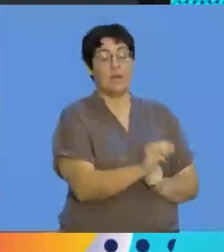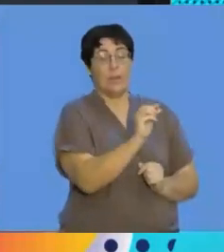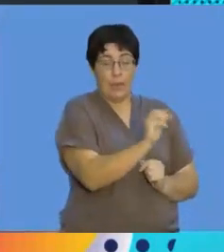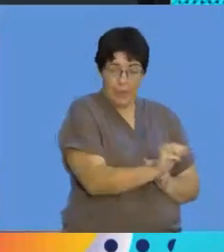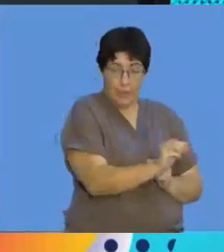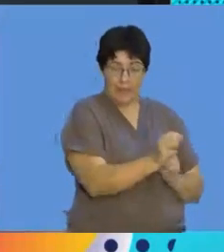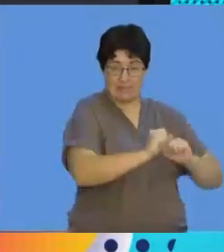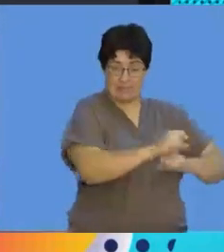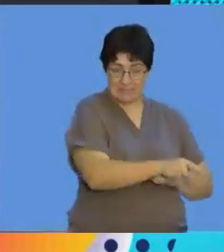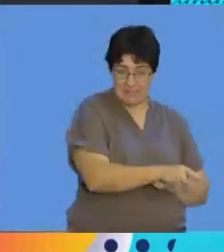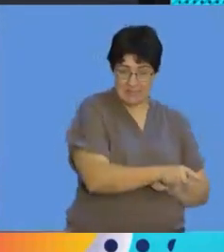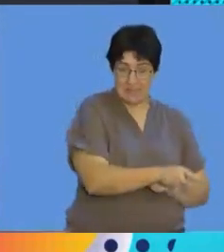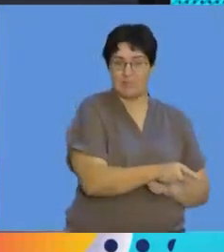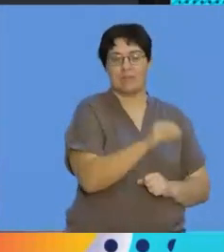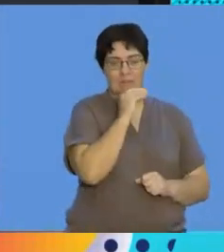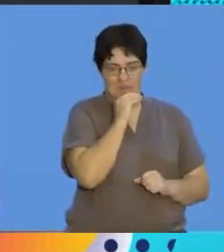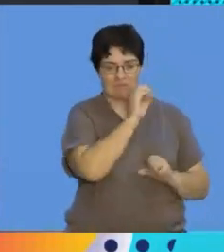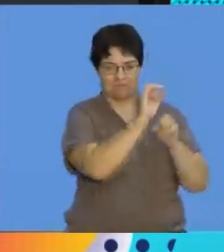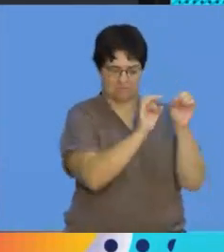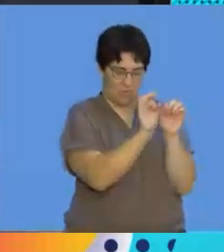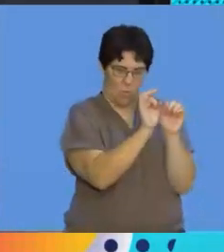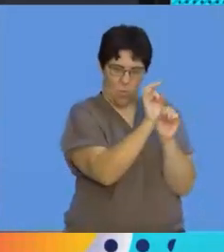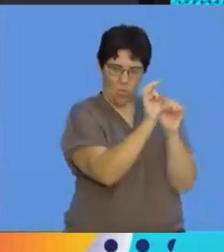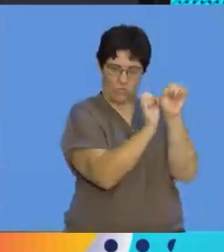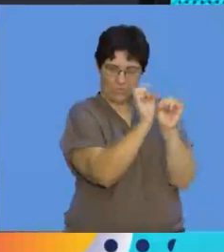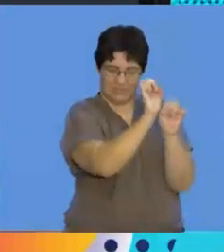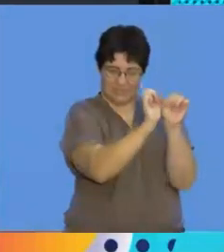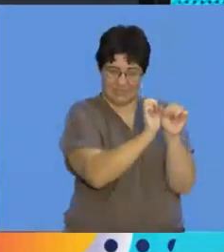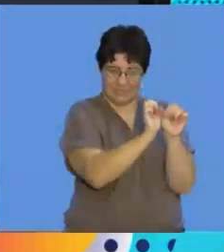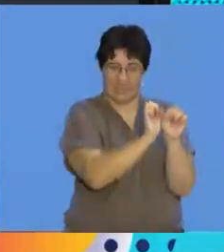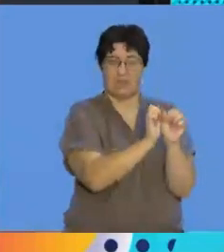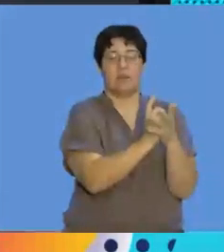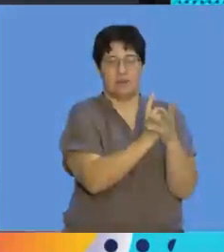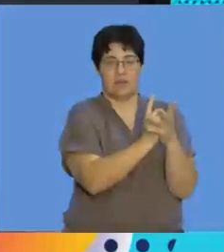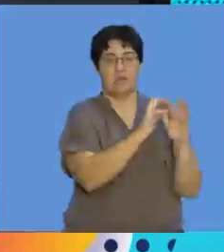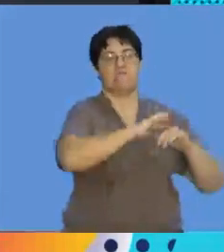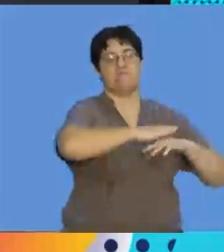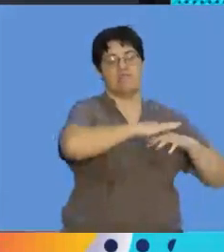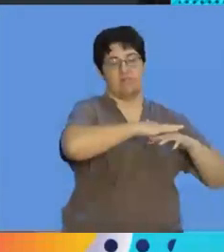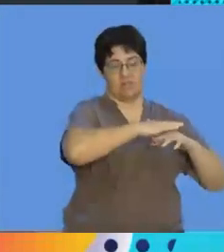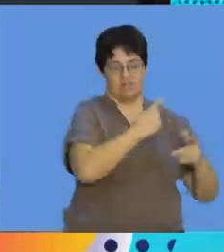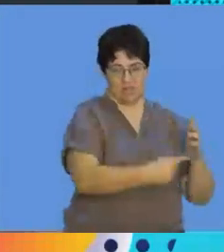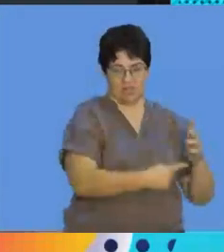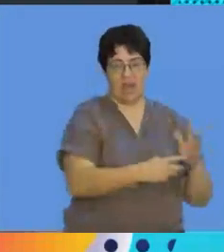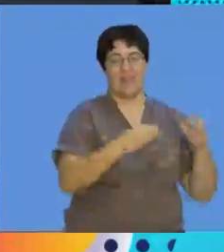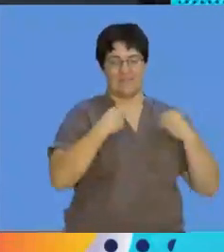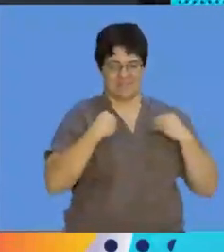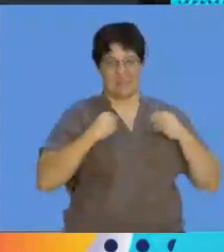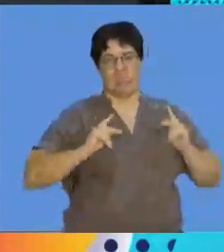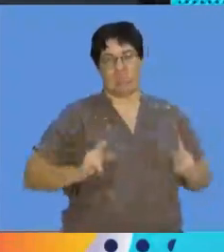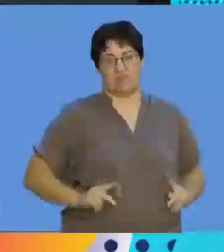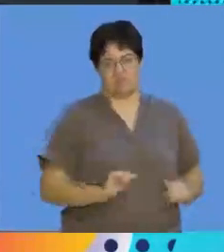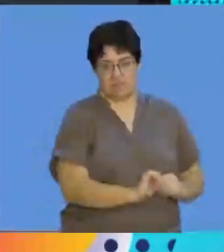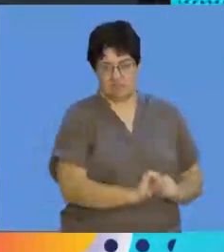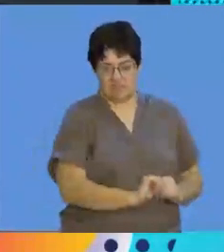smaller, it means that these particles are closely packed, and hence it would relate to, a physical property, like we